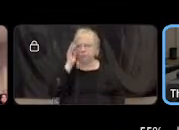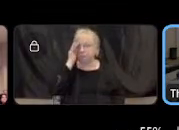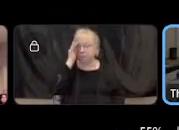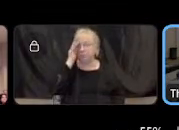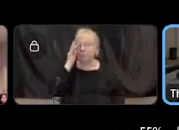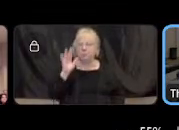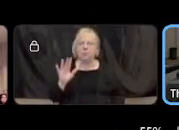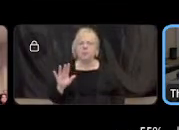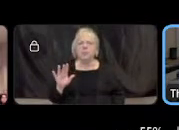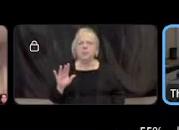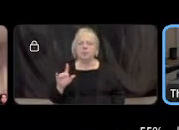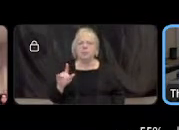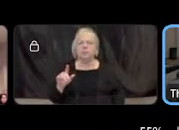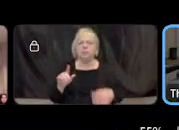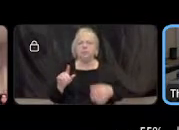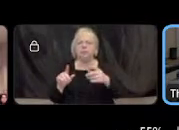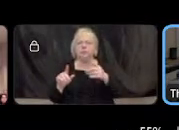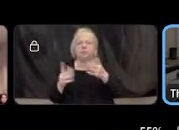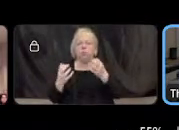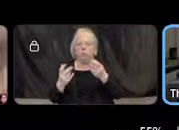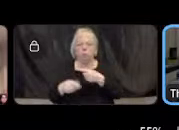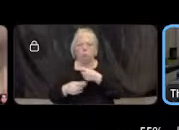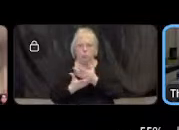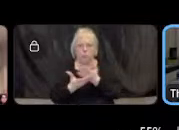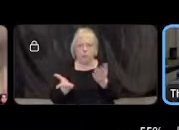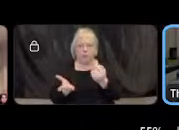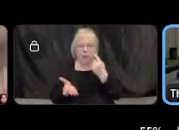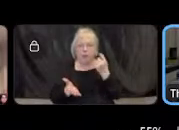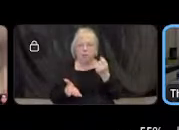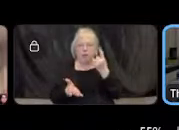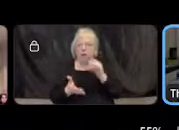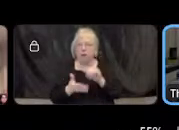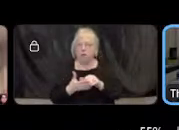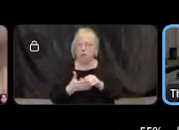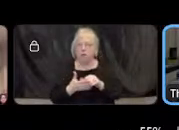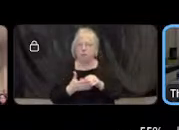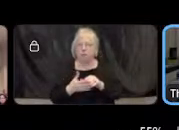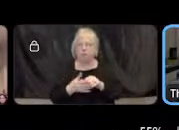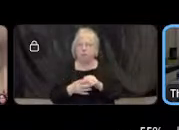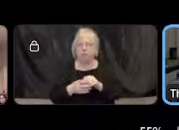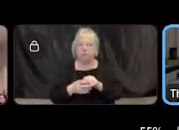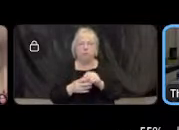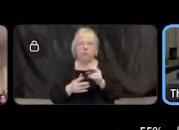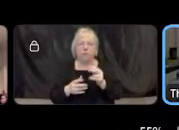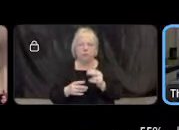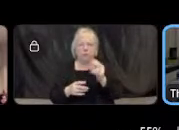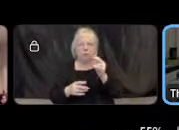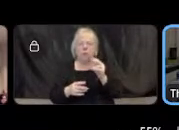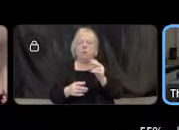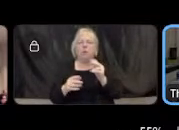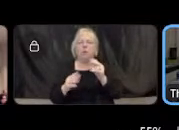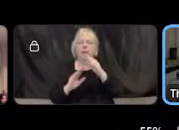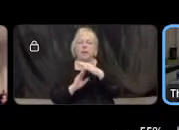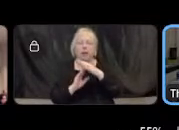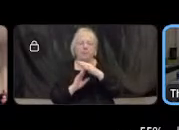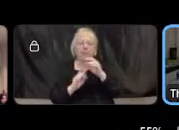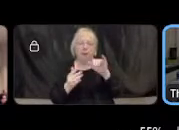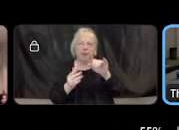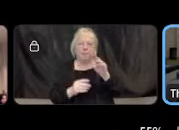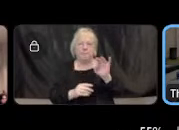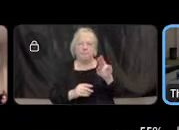So they kind of see and understand. So orientation to the north or the top of the screen is